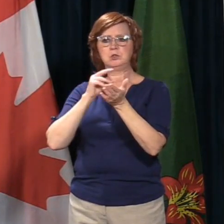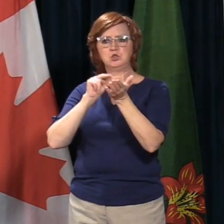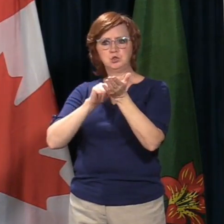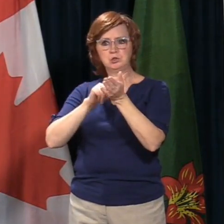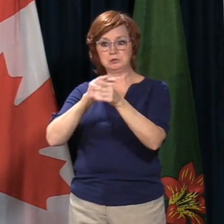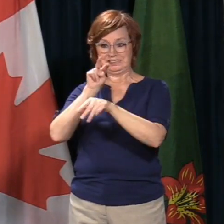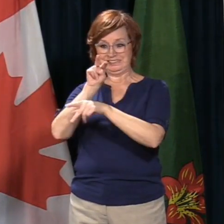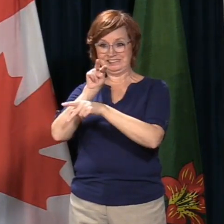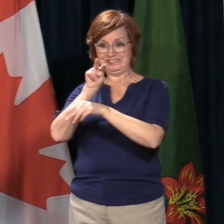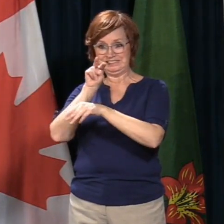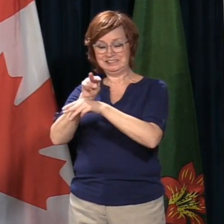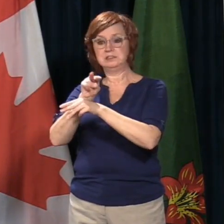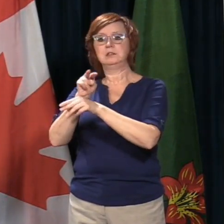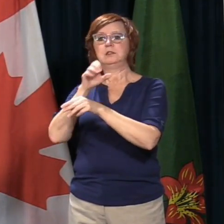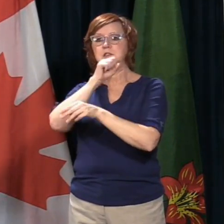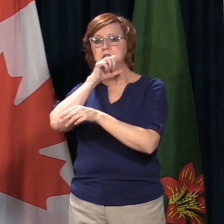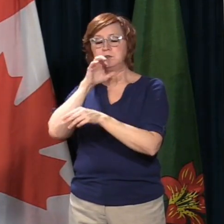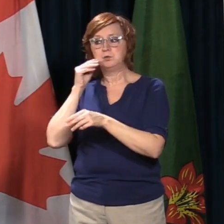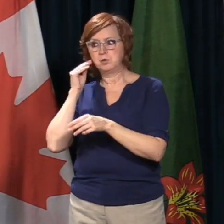folks are infected?